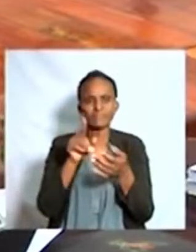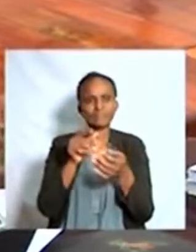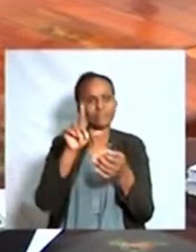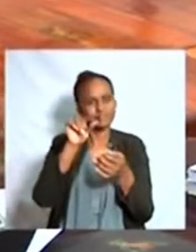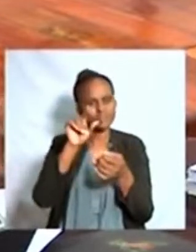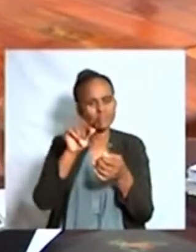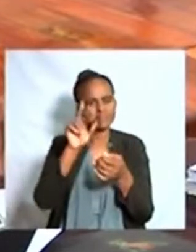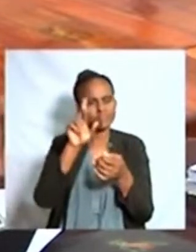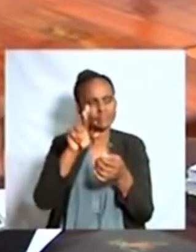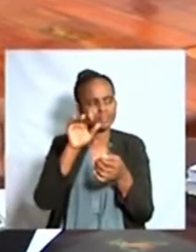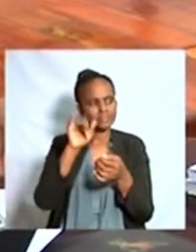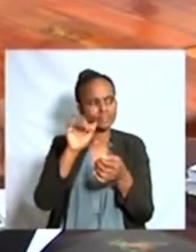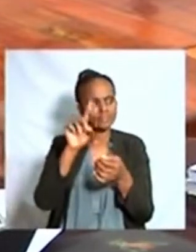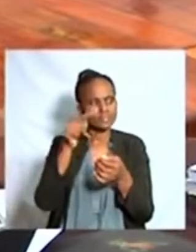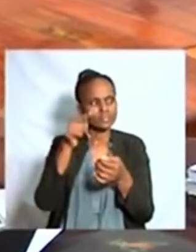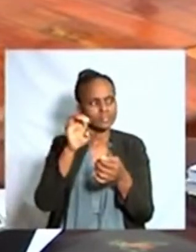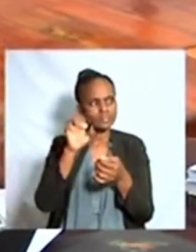costing